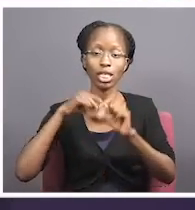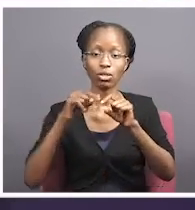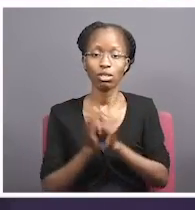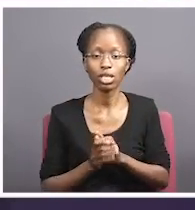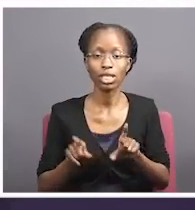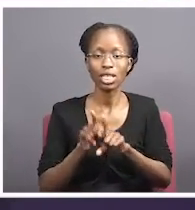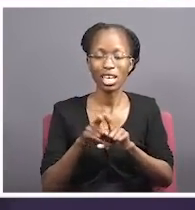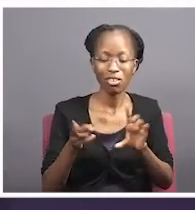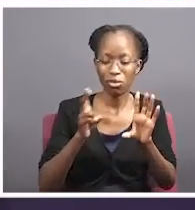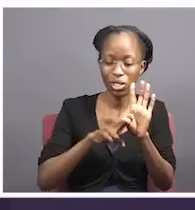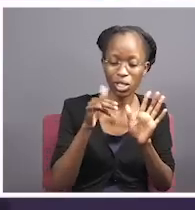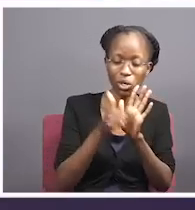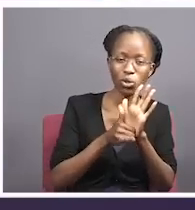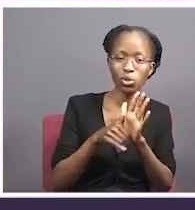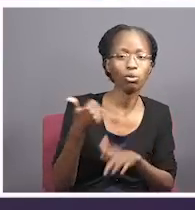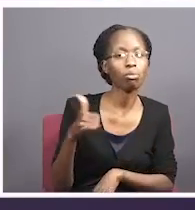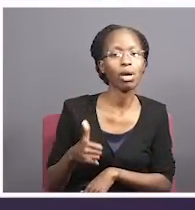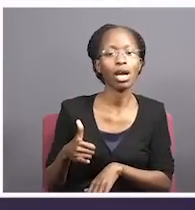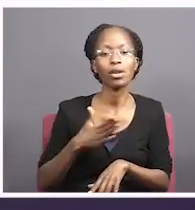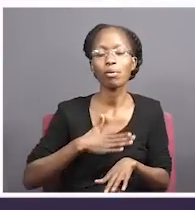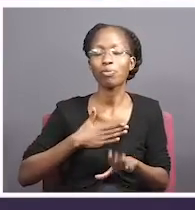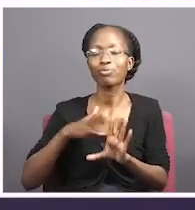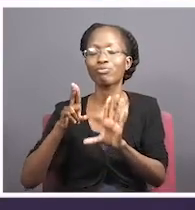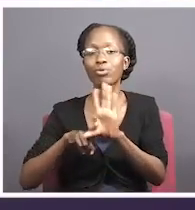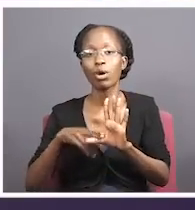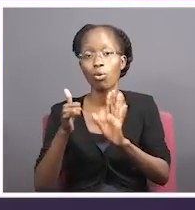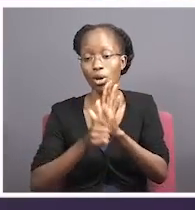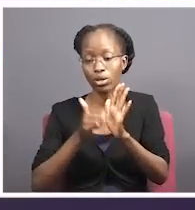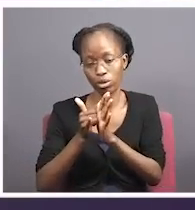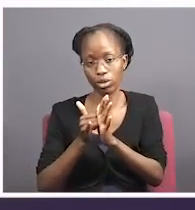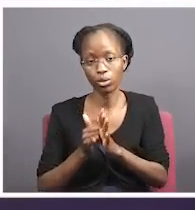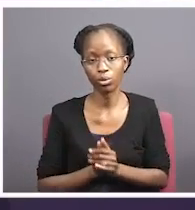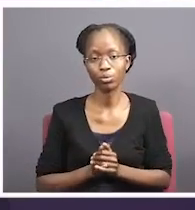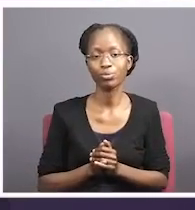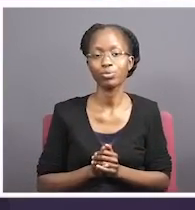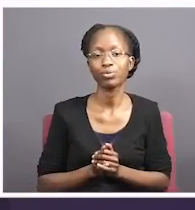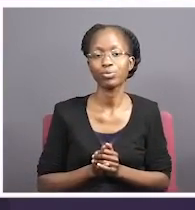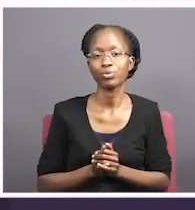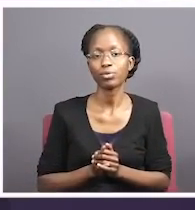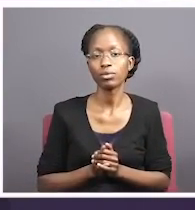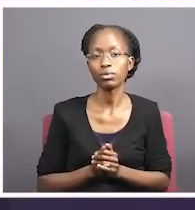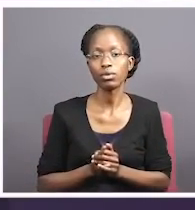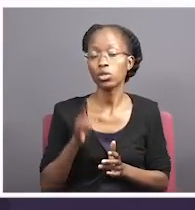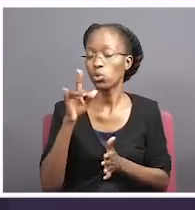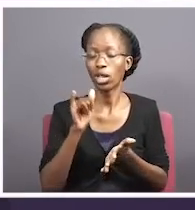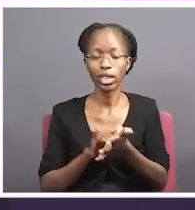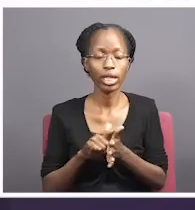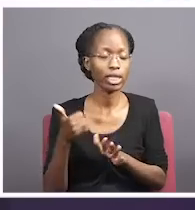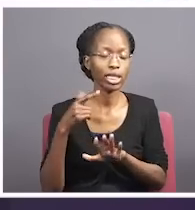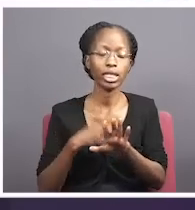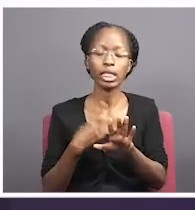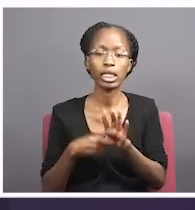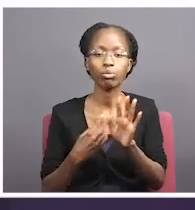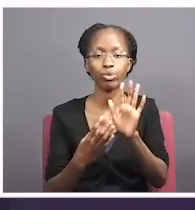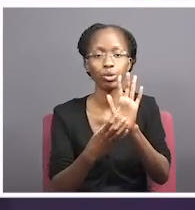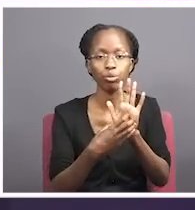us today. If you haven't done so before, please subscribe to our YouTube channel. Click on the bell.